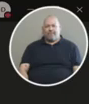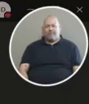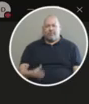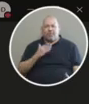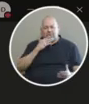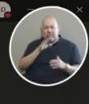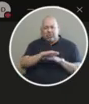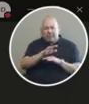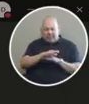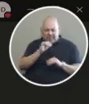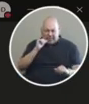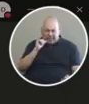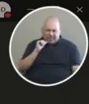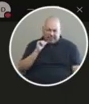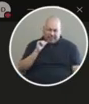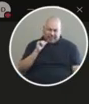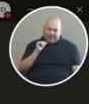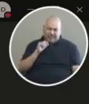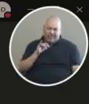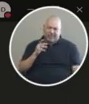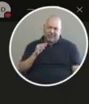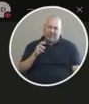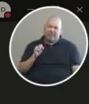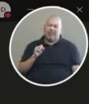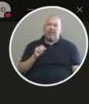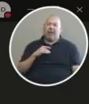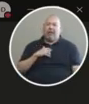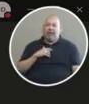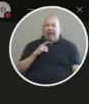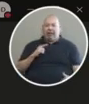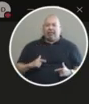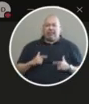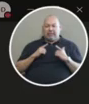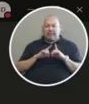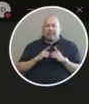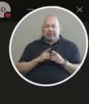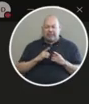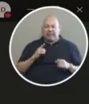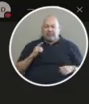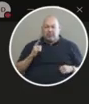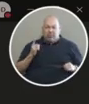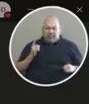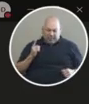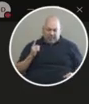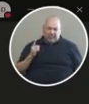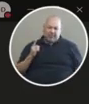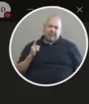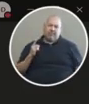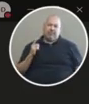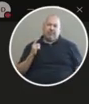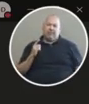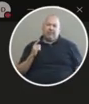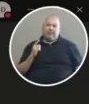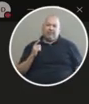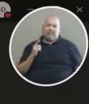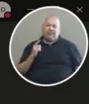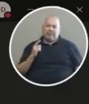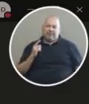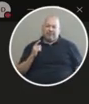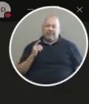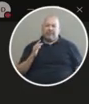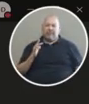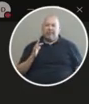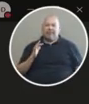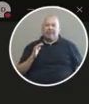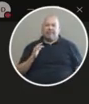Good afternoon, all. My name is James Peinado. I'm a resident of District 1, or I think it's Sissy Lizarga's district.